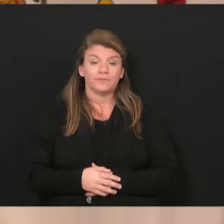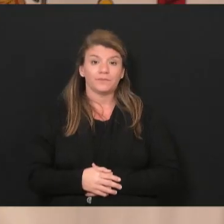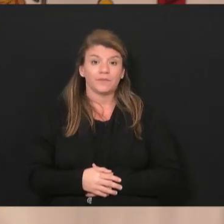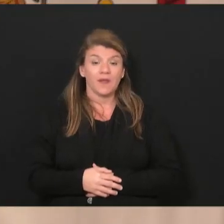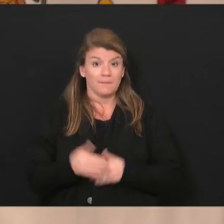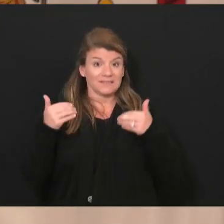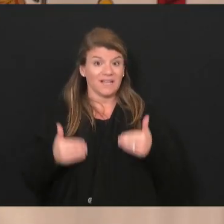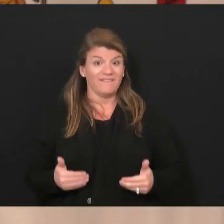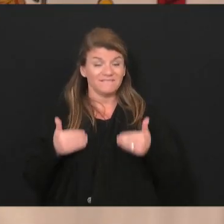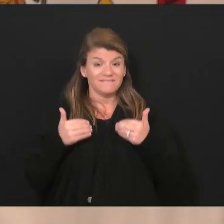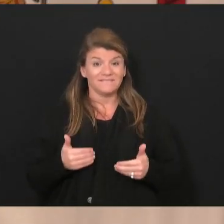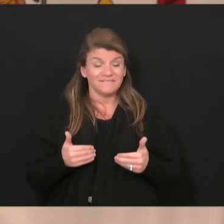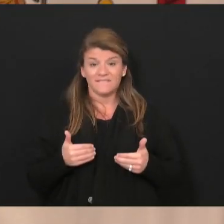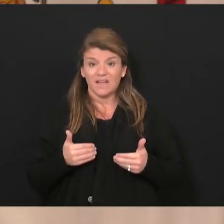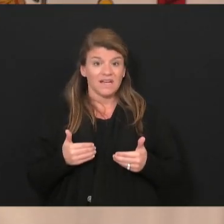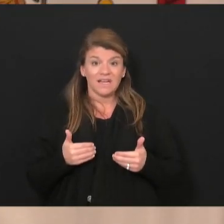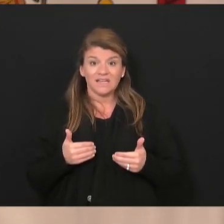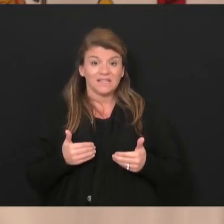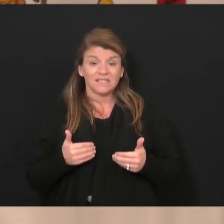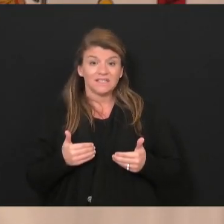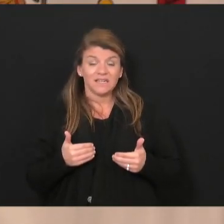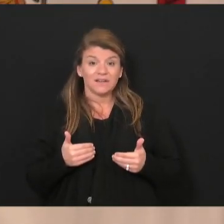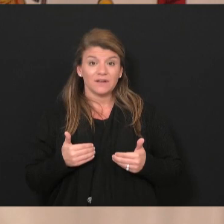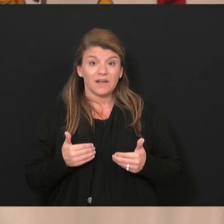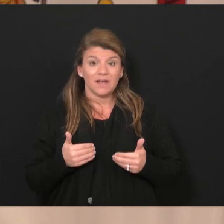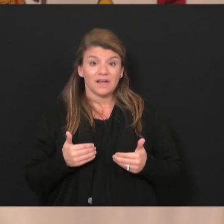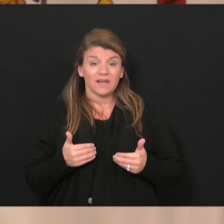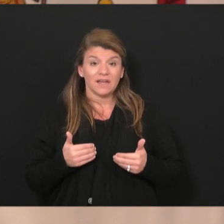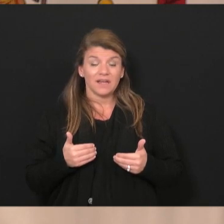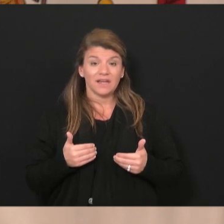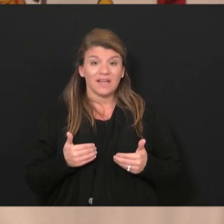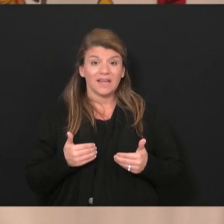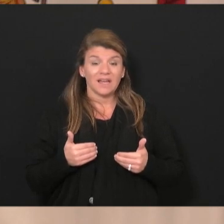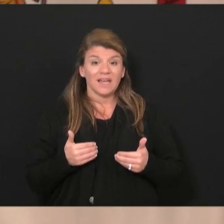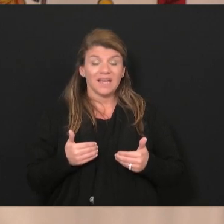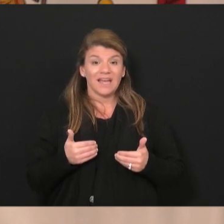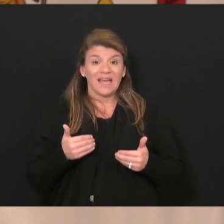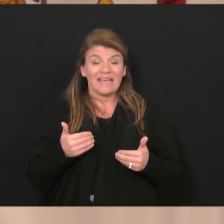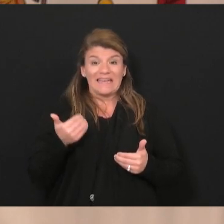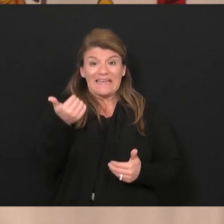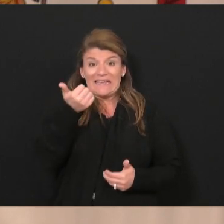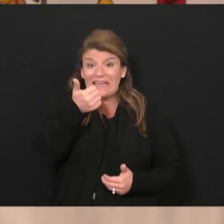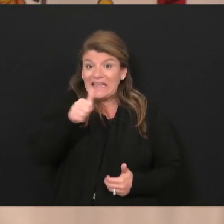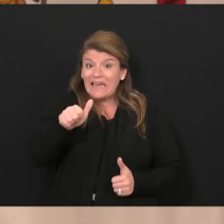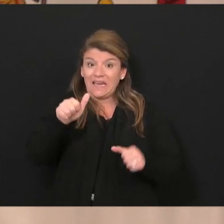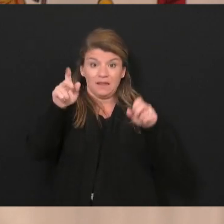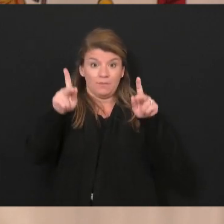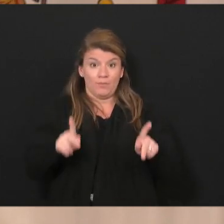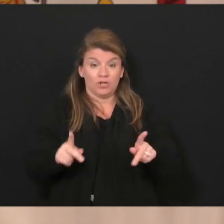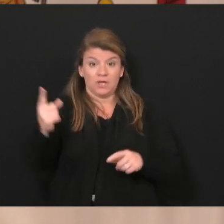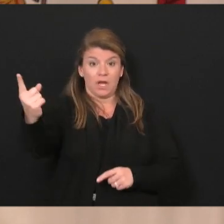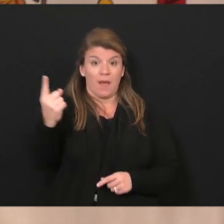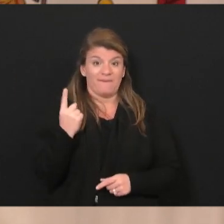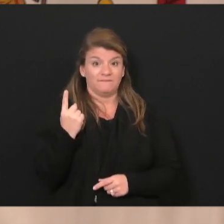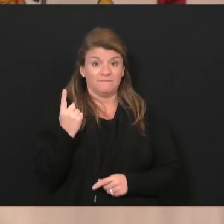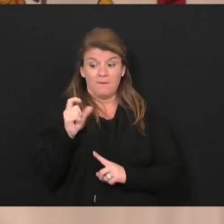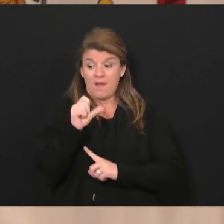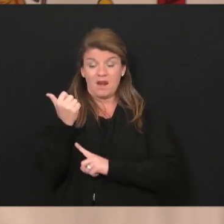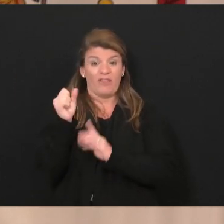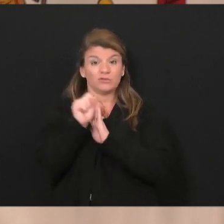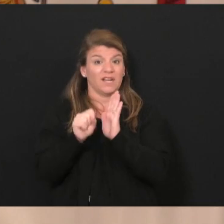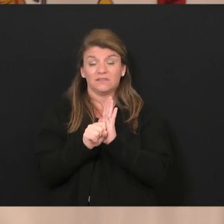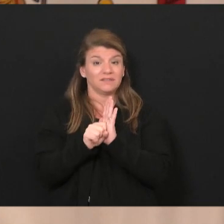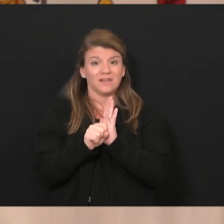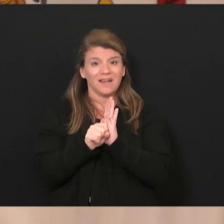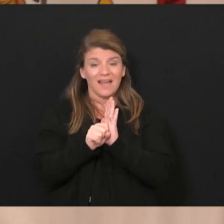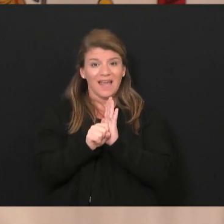would discourage, you know, anyone coming in from out of state. You know, from the standpoint of keeping